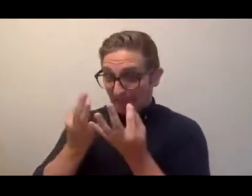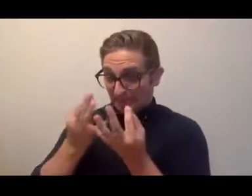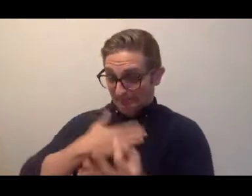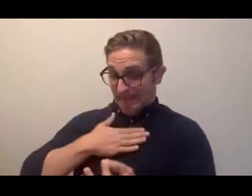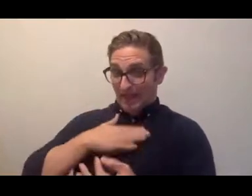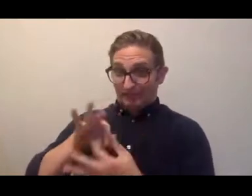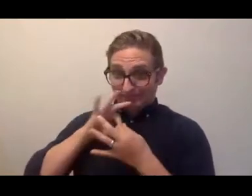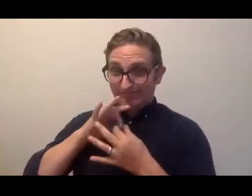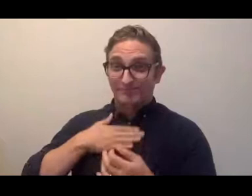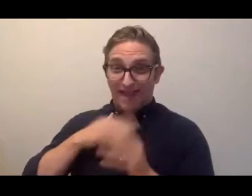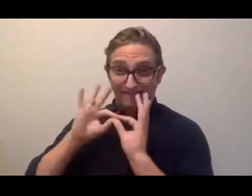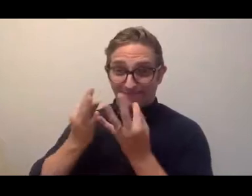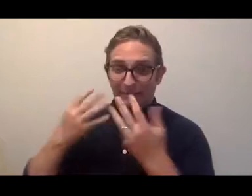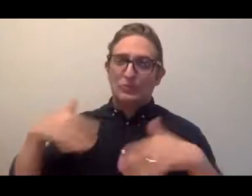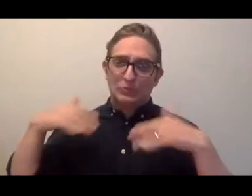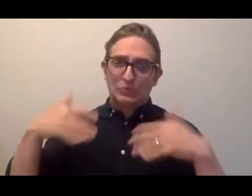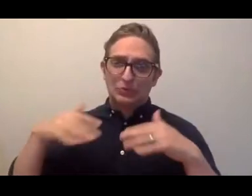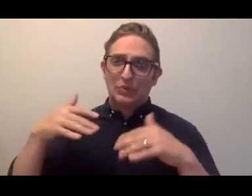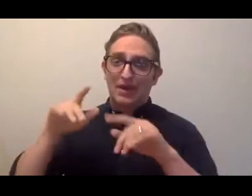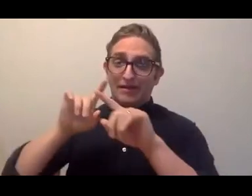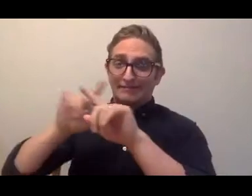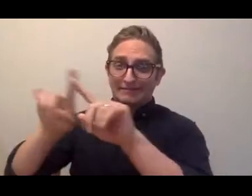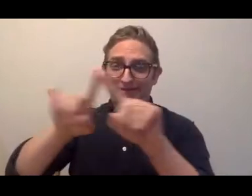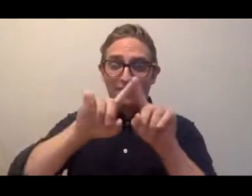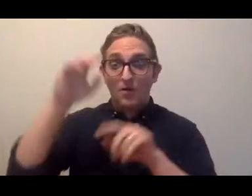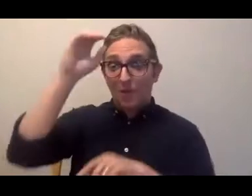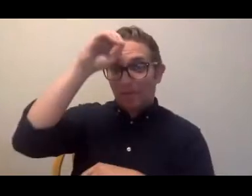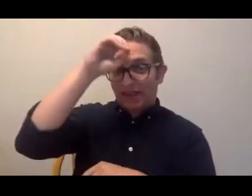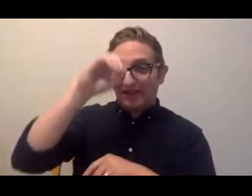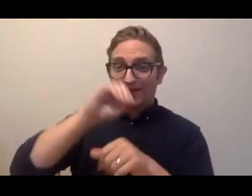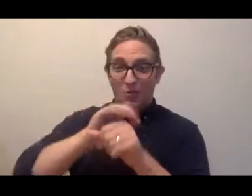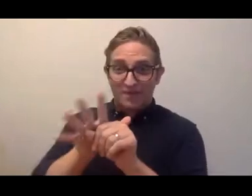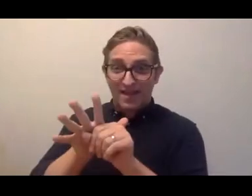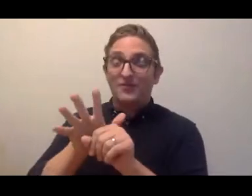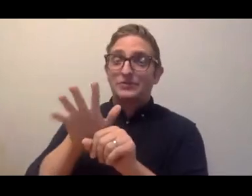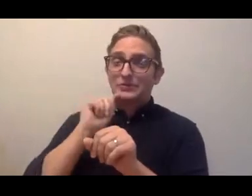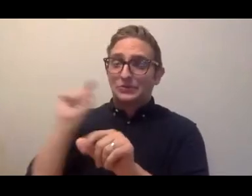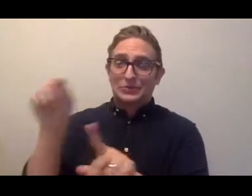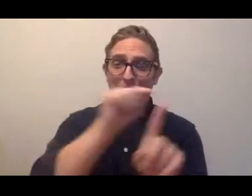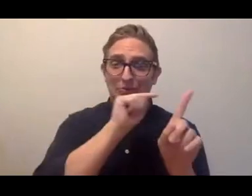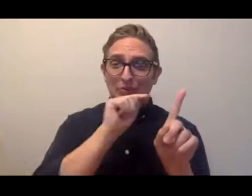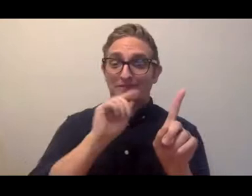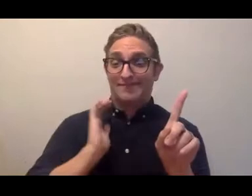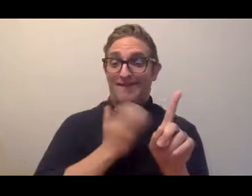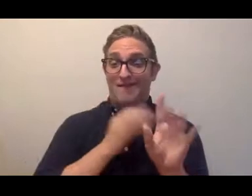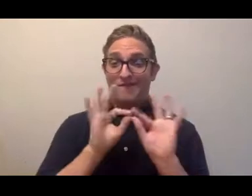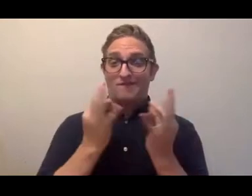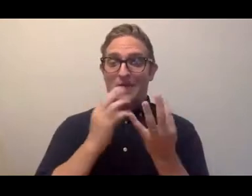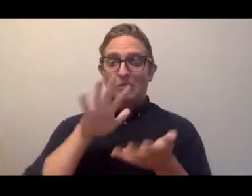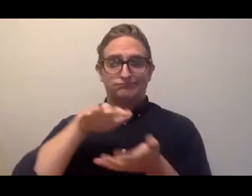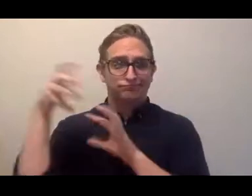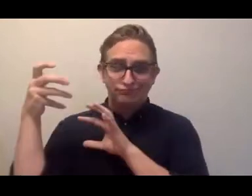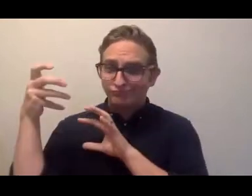my family, like as in mine, has different opinions about COVID-19, and it's tearing us apart.